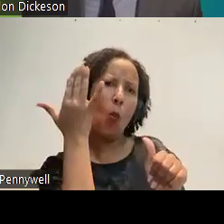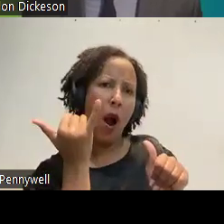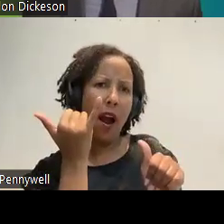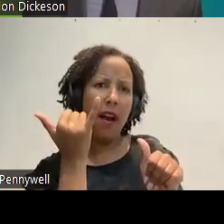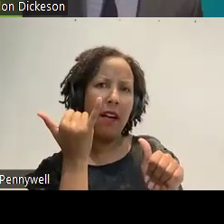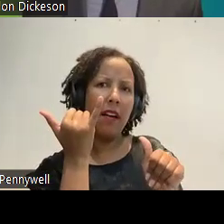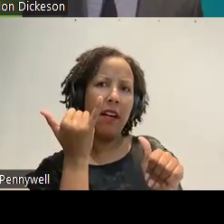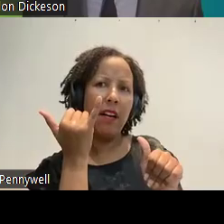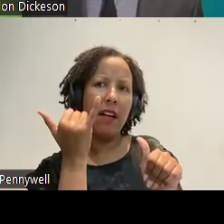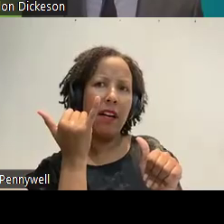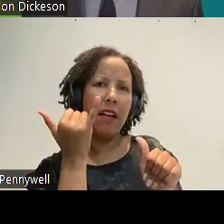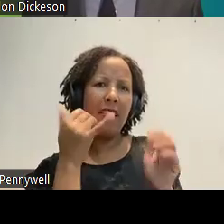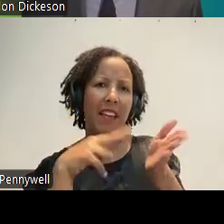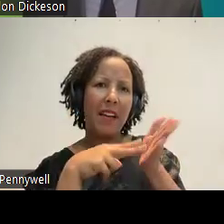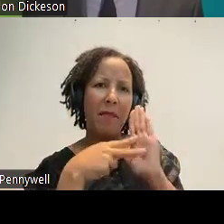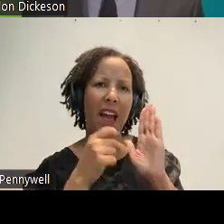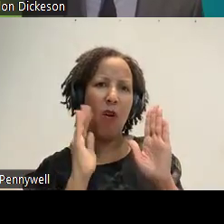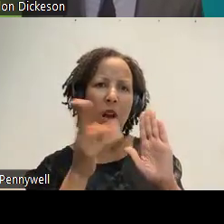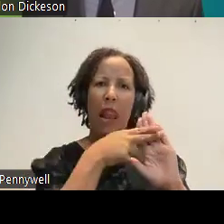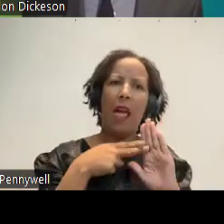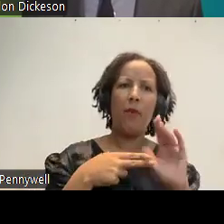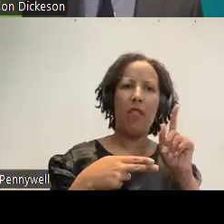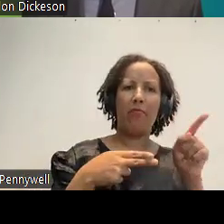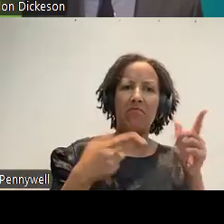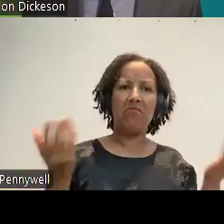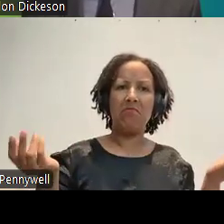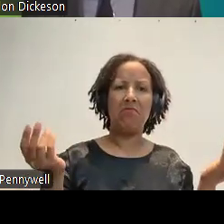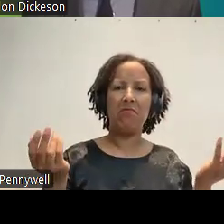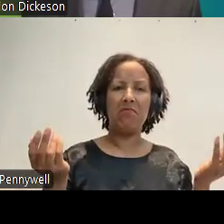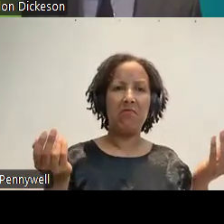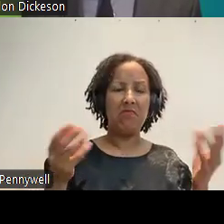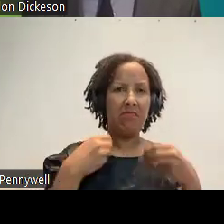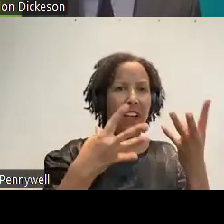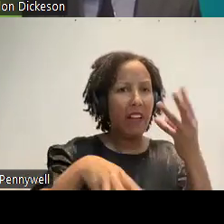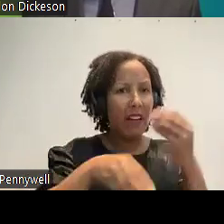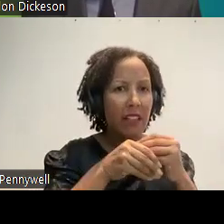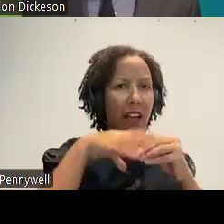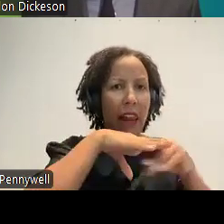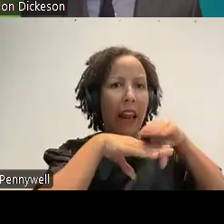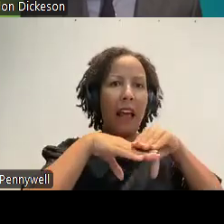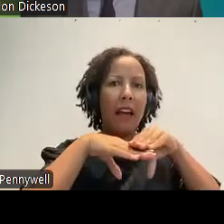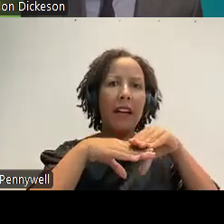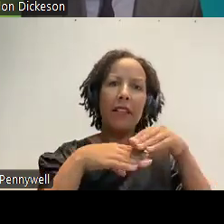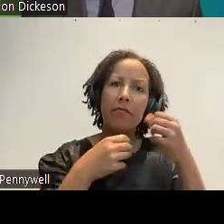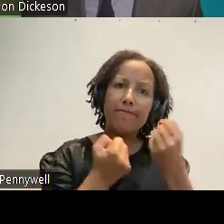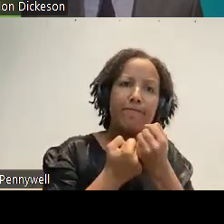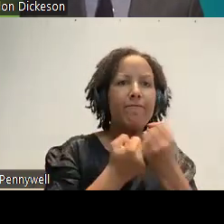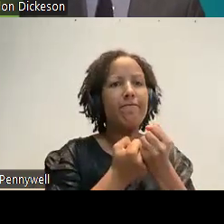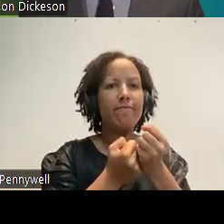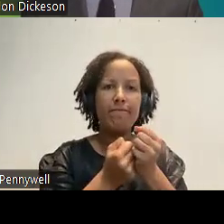way and then not get them the additional layers of help and support that they need. And that's true for many